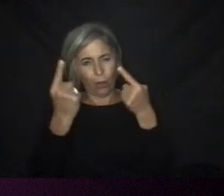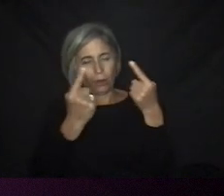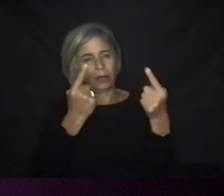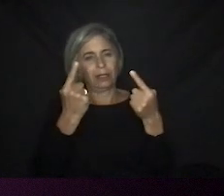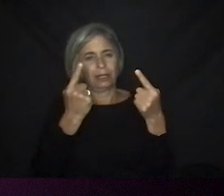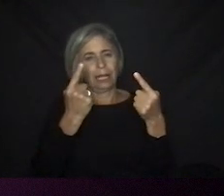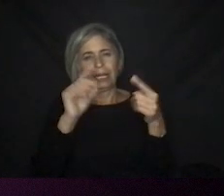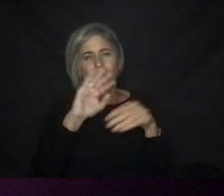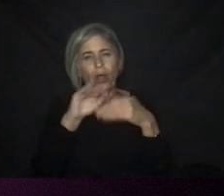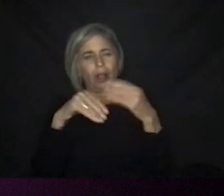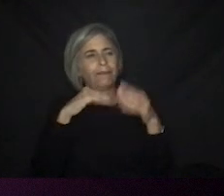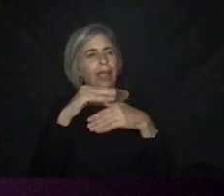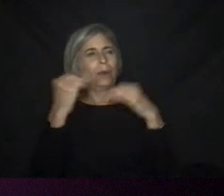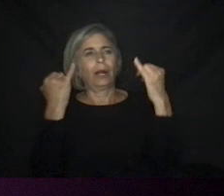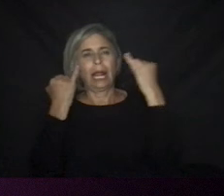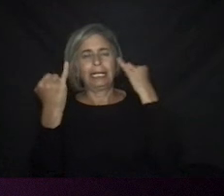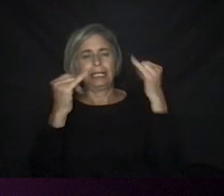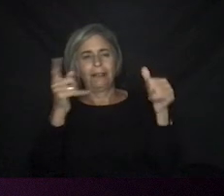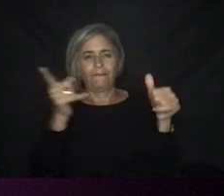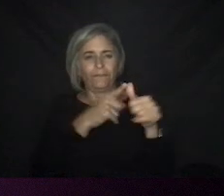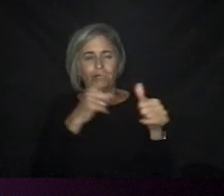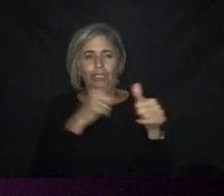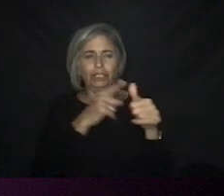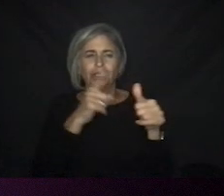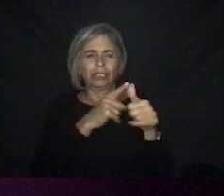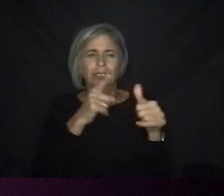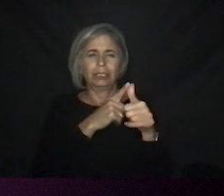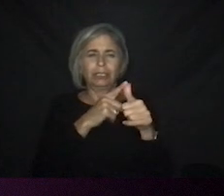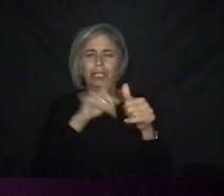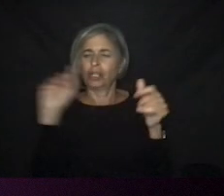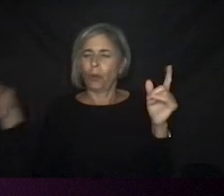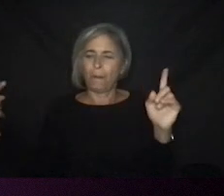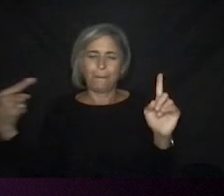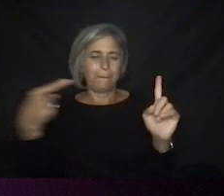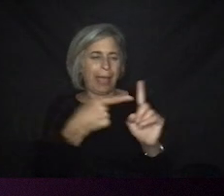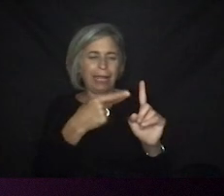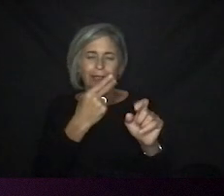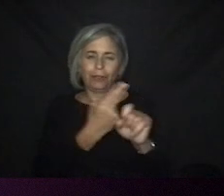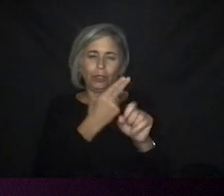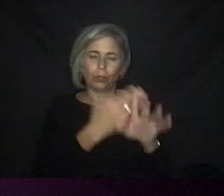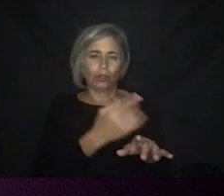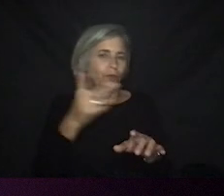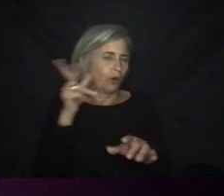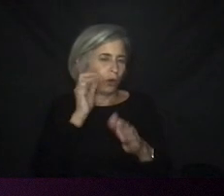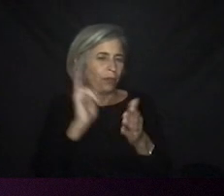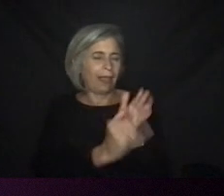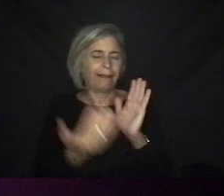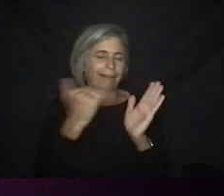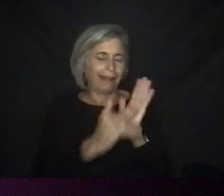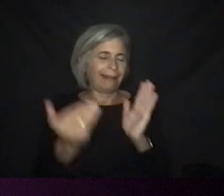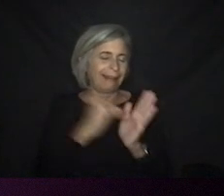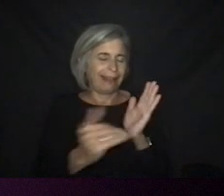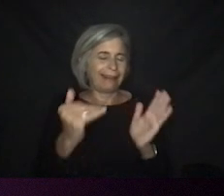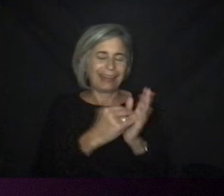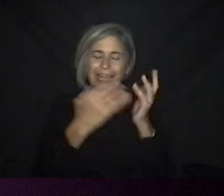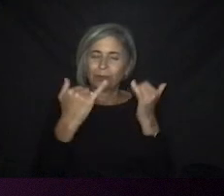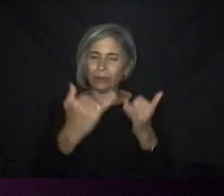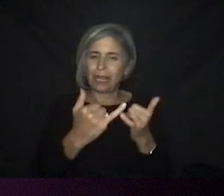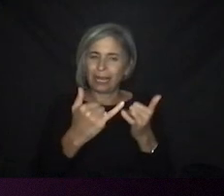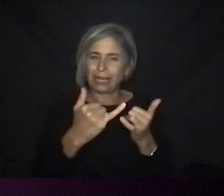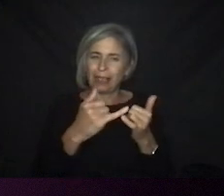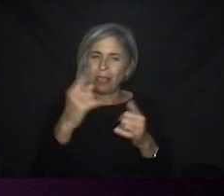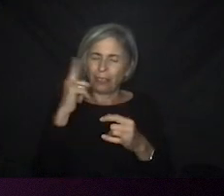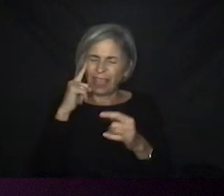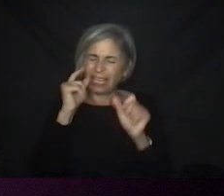of ideas. So the first thing is tie things back to users. Hopefully you heard that several times today.